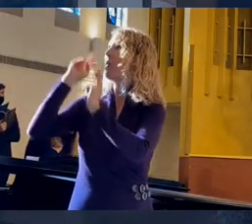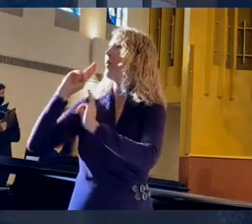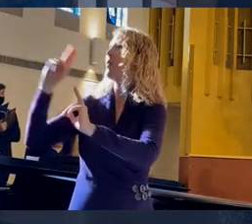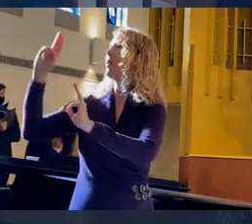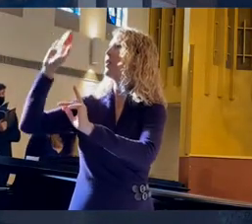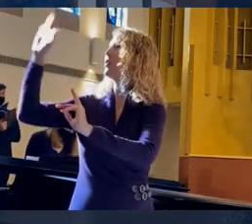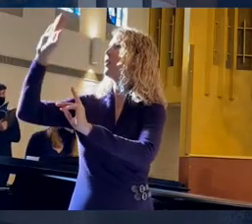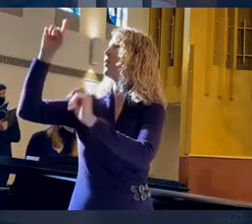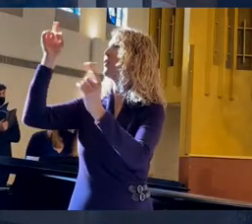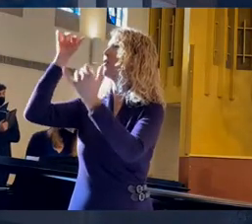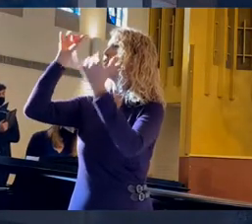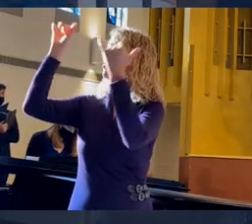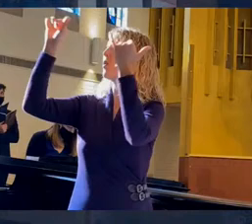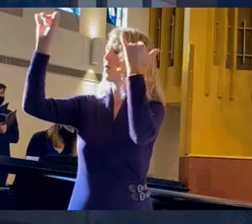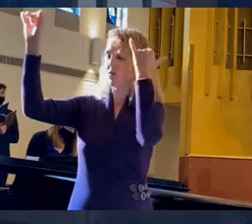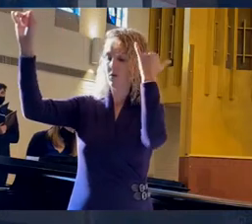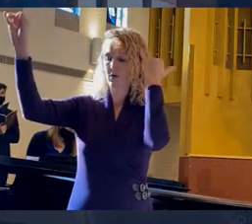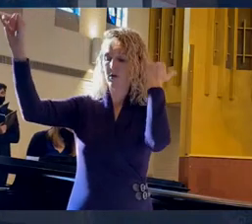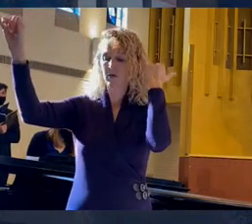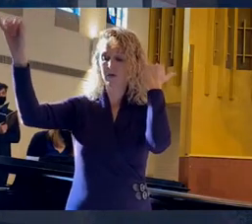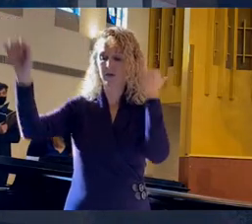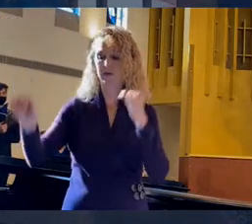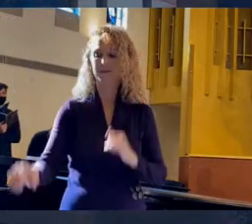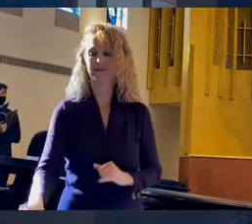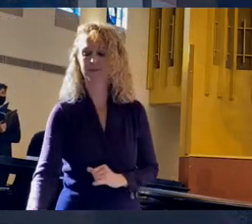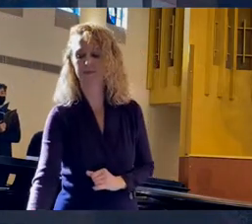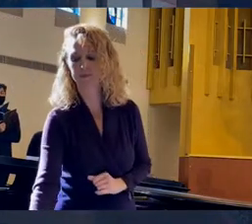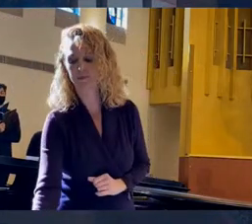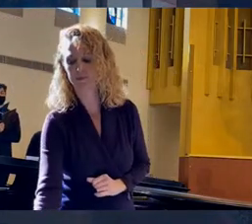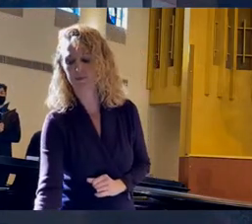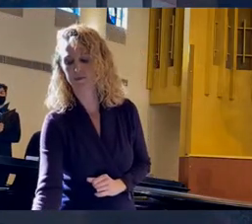forever and ever.